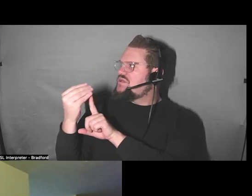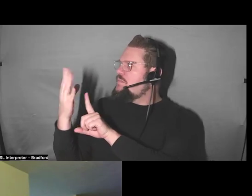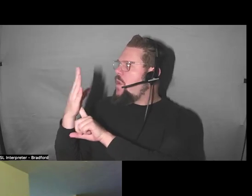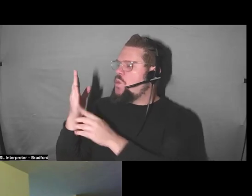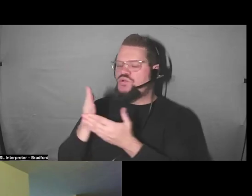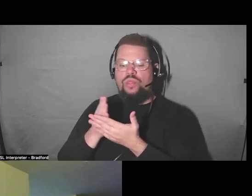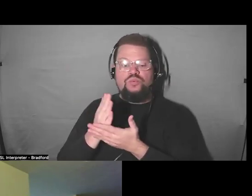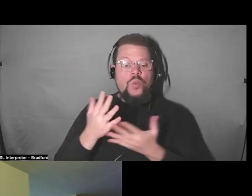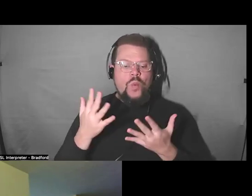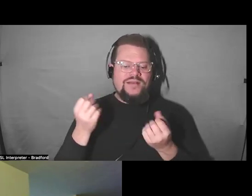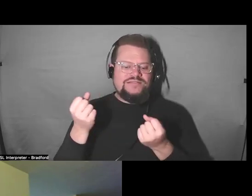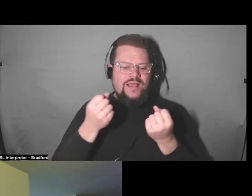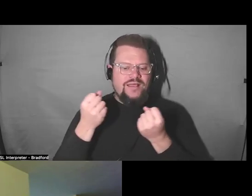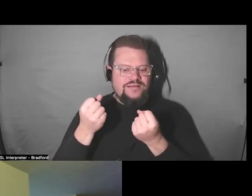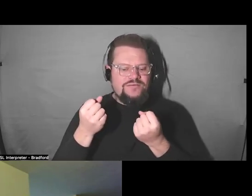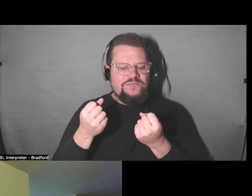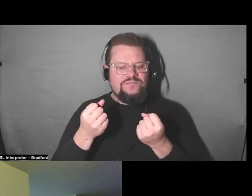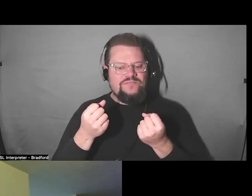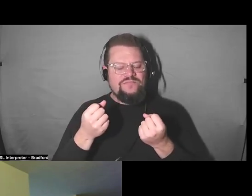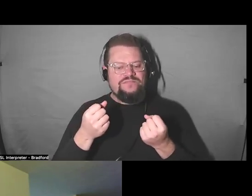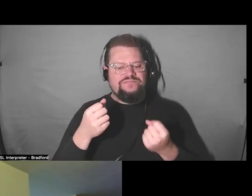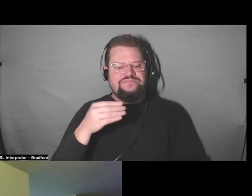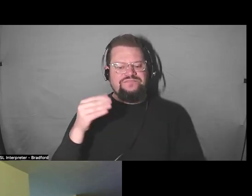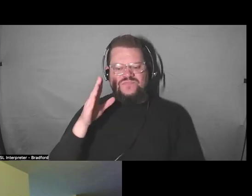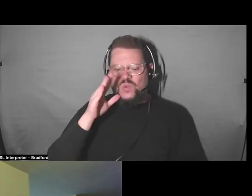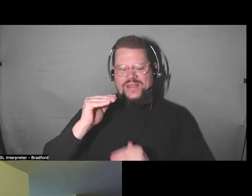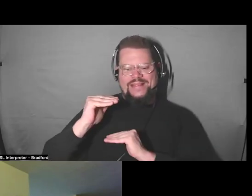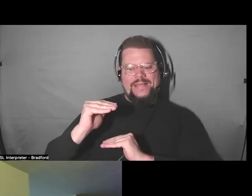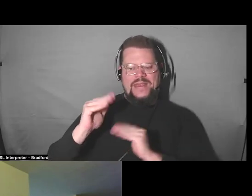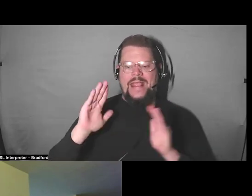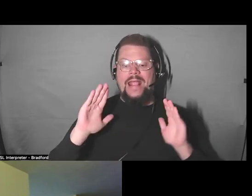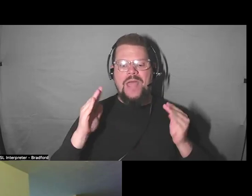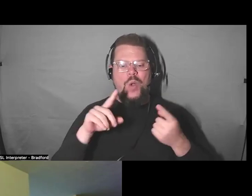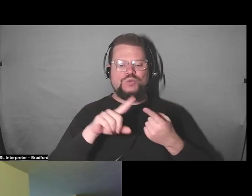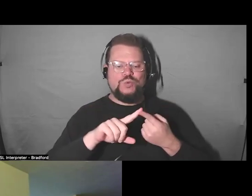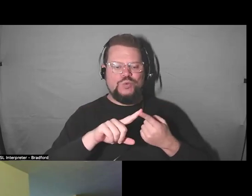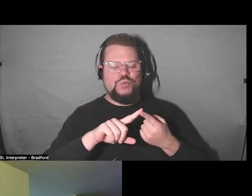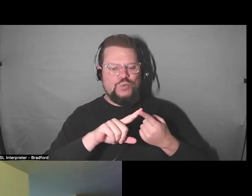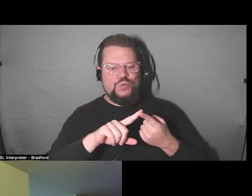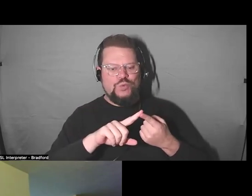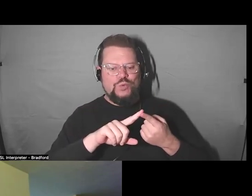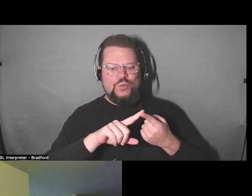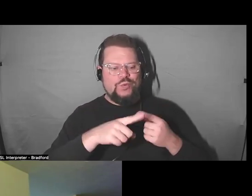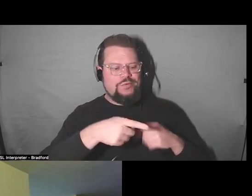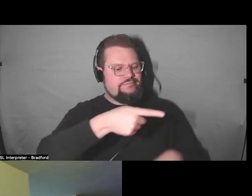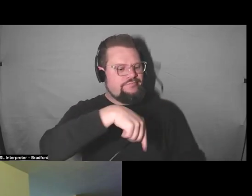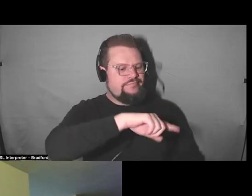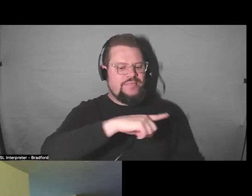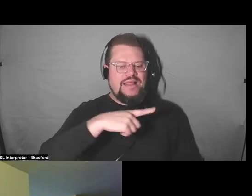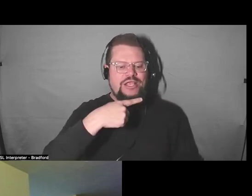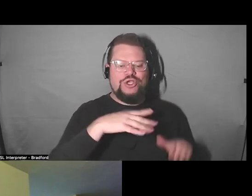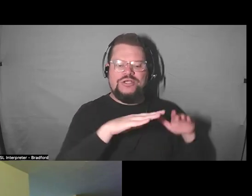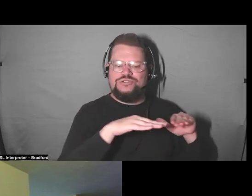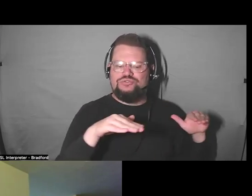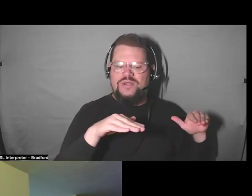language, and the fact that it's going to be limited compared to a hearing child who has had